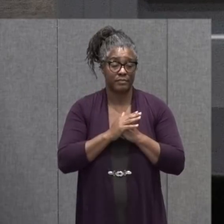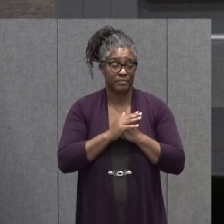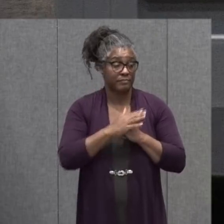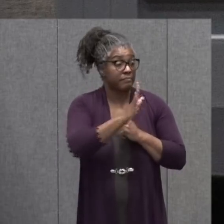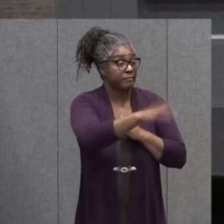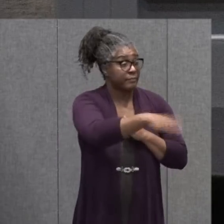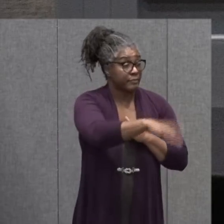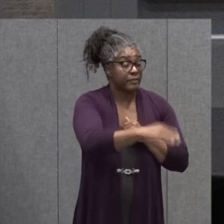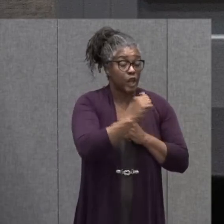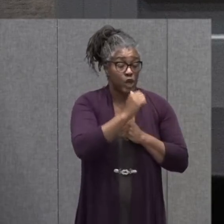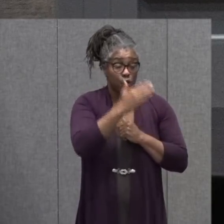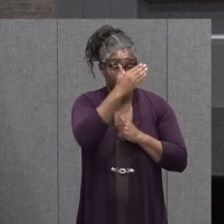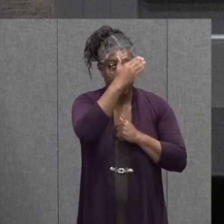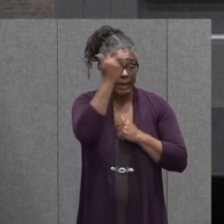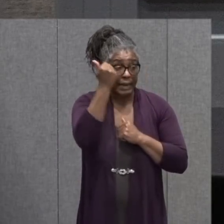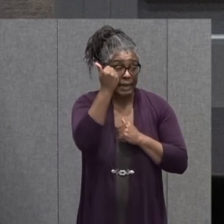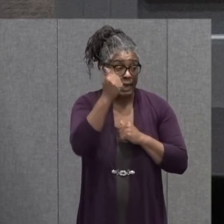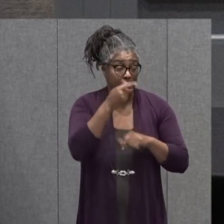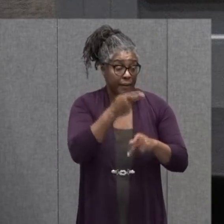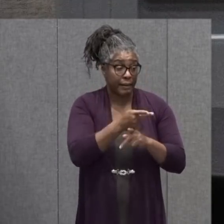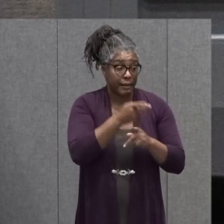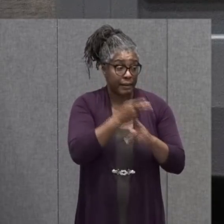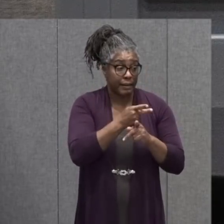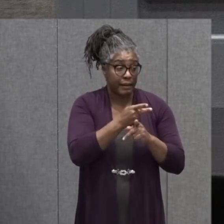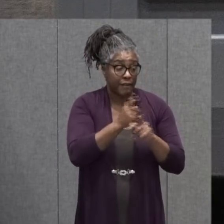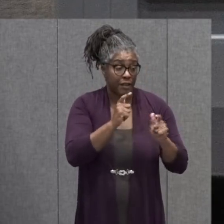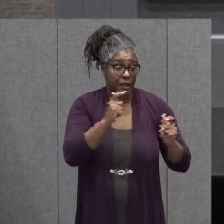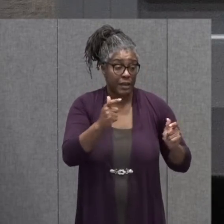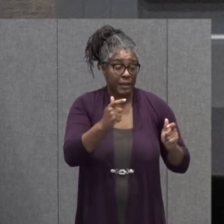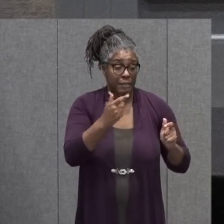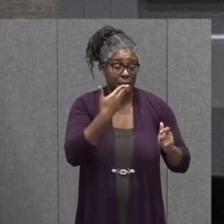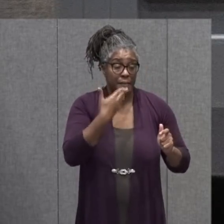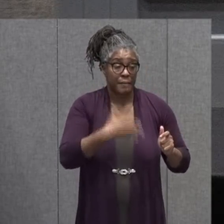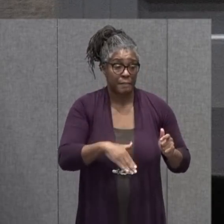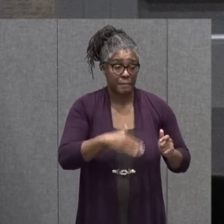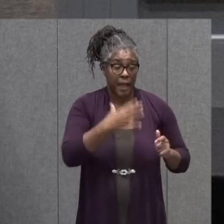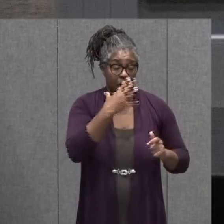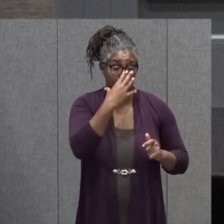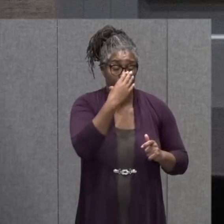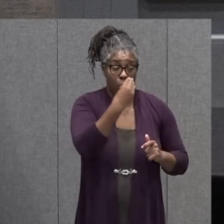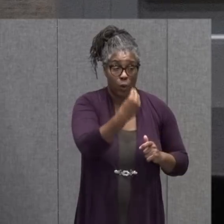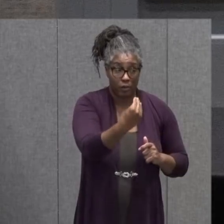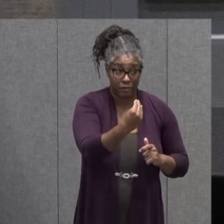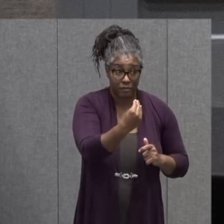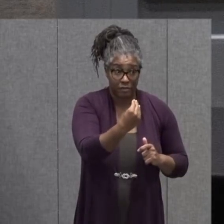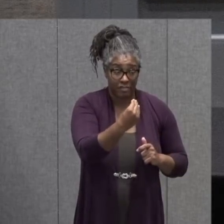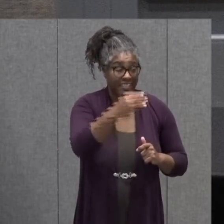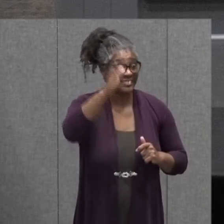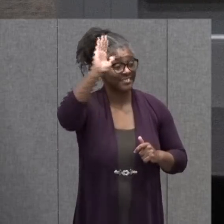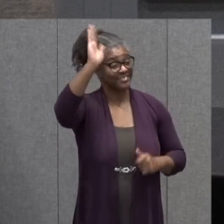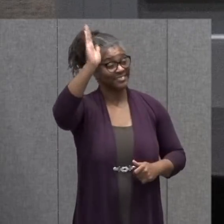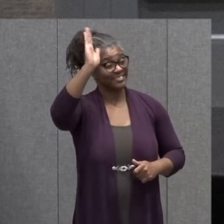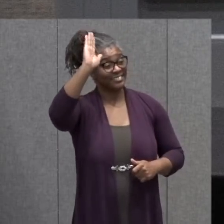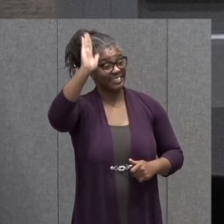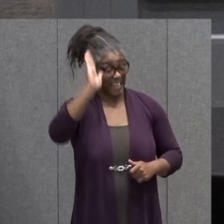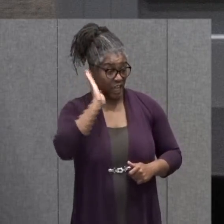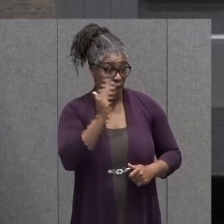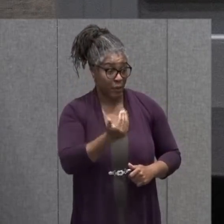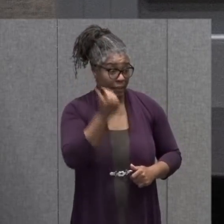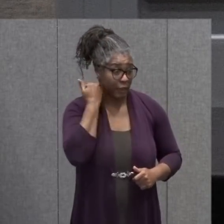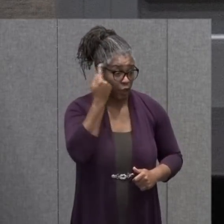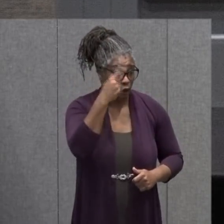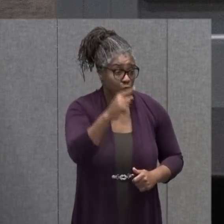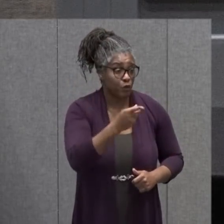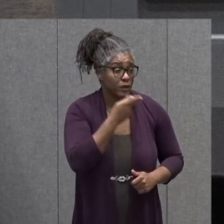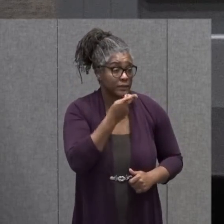bad wolf, called their mother as she waved goodbye. He'll eat you for supper, so you'll need